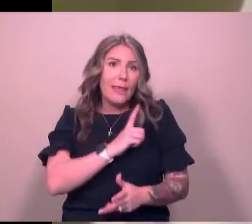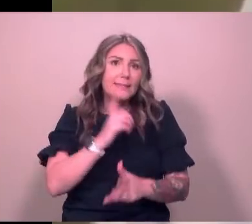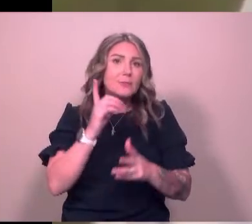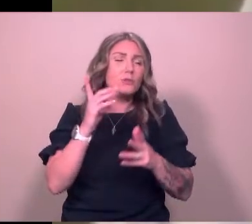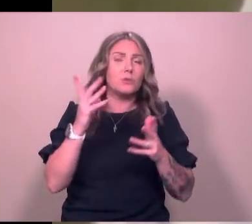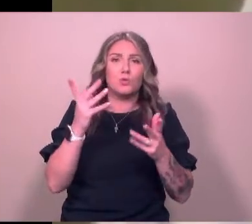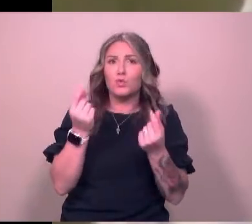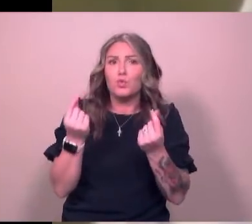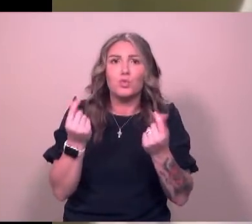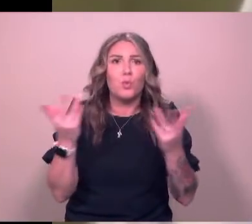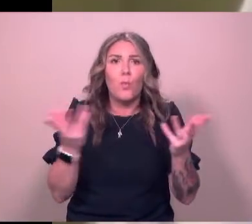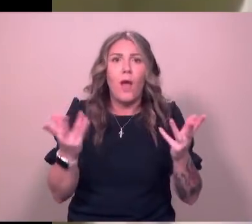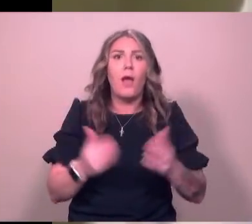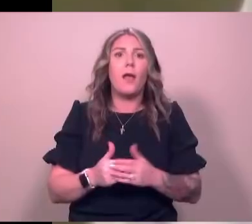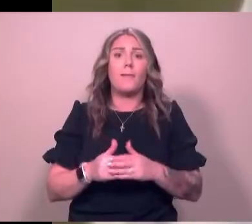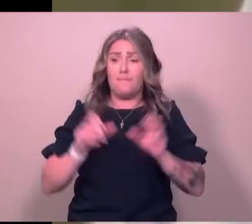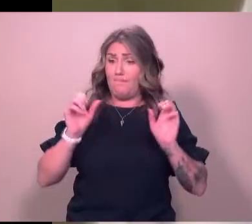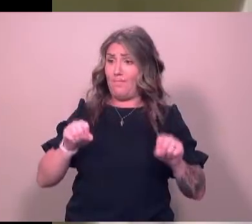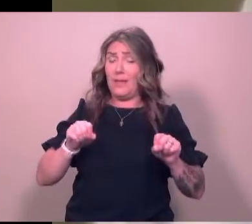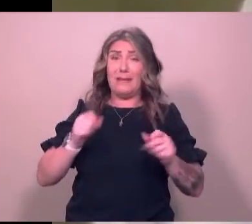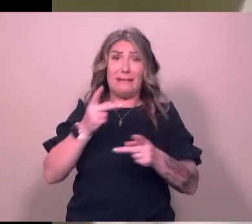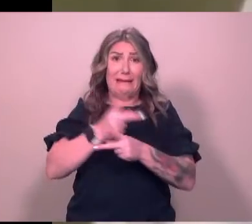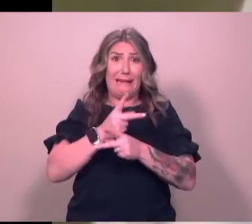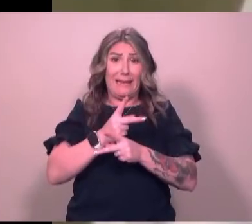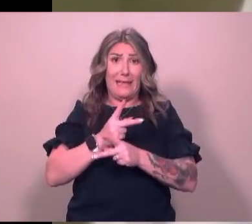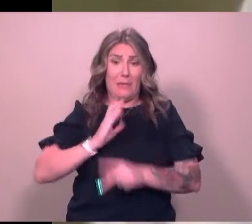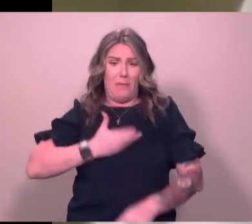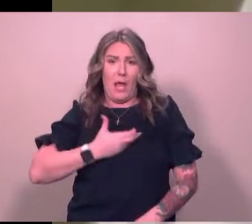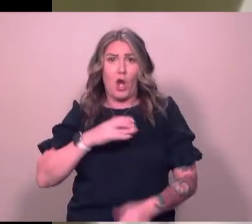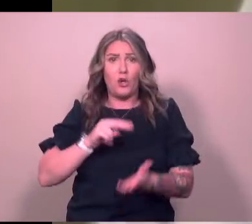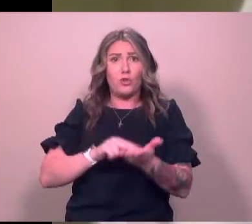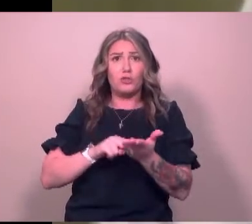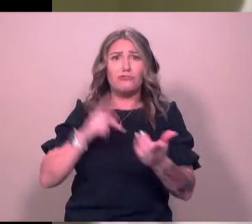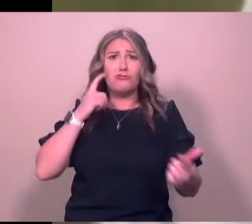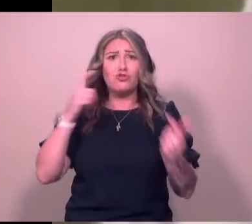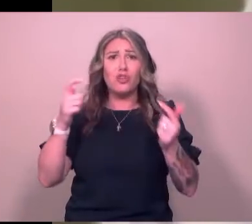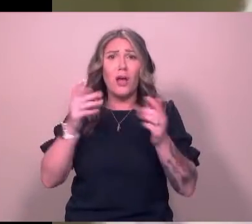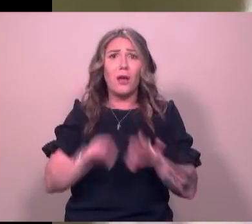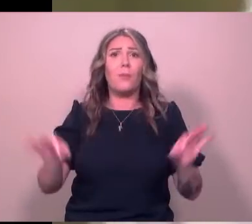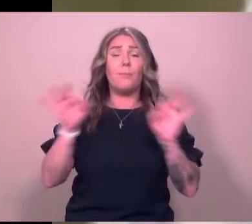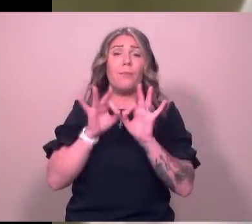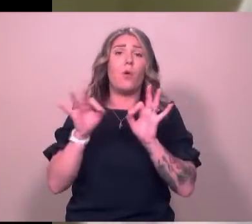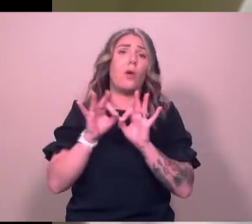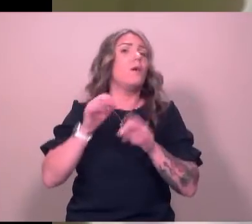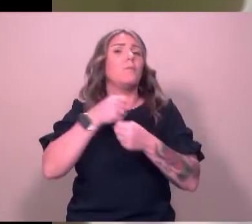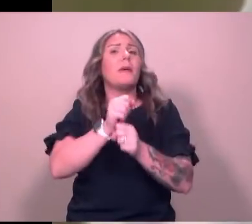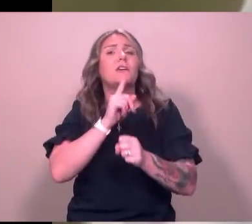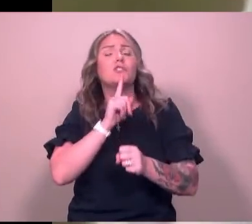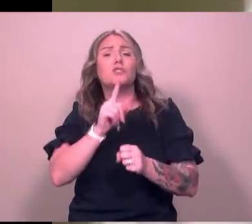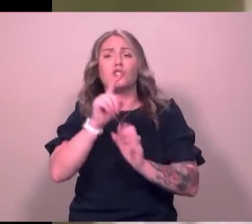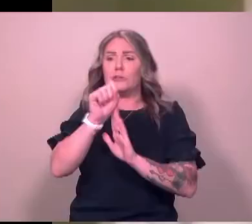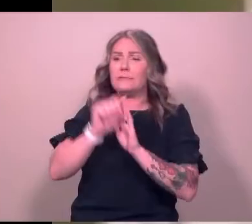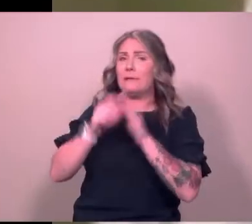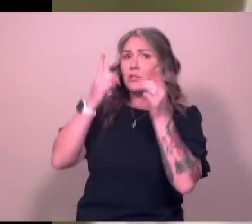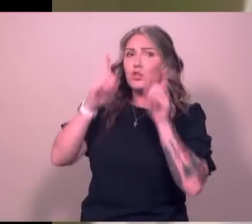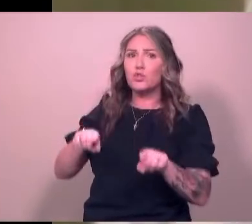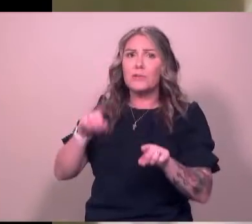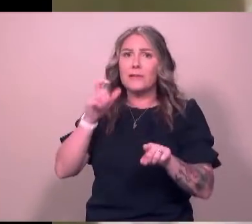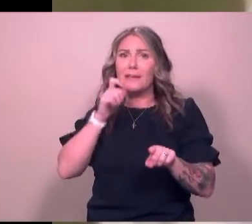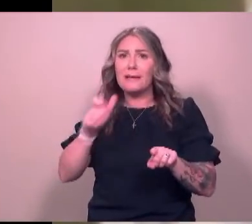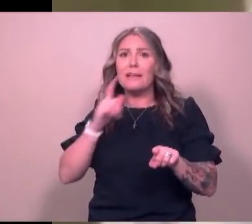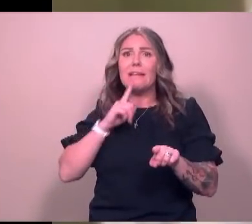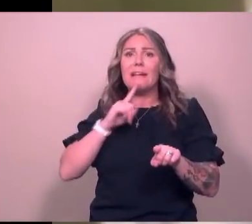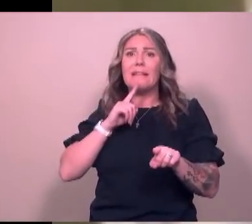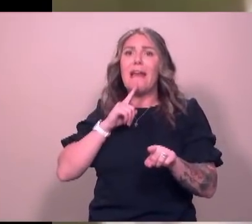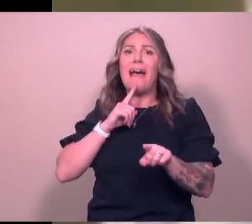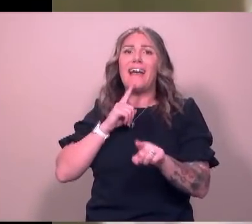the ability to keep our own nurses is a huge thing, and to make sure that states are in agreement that we're not going to poach nurses